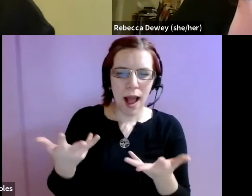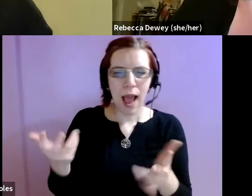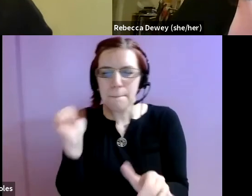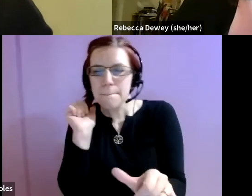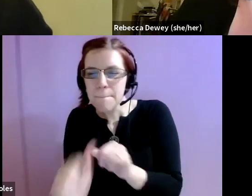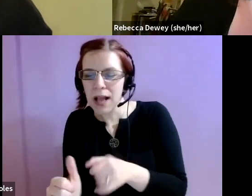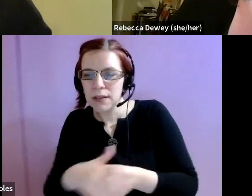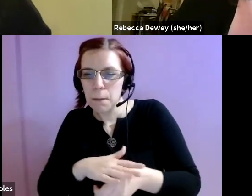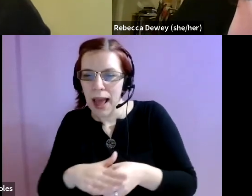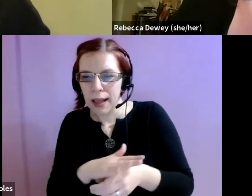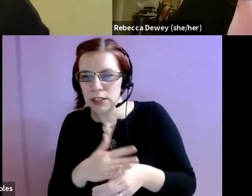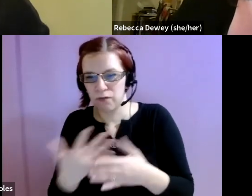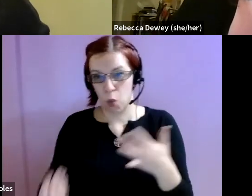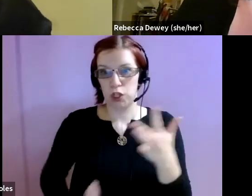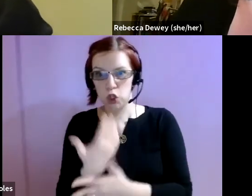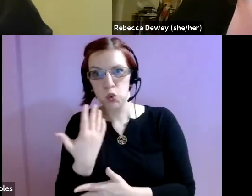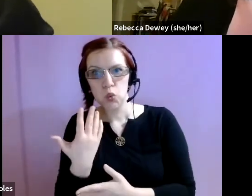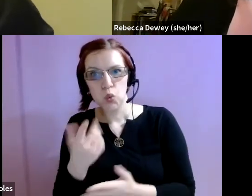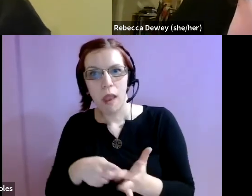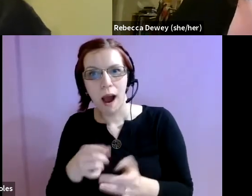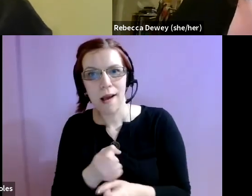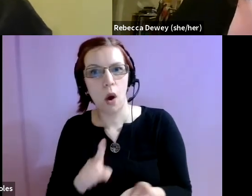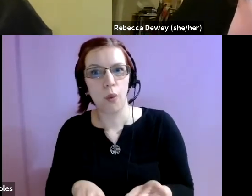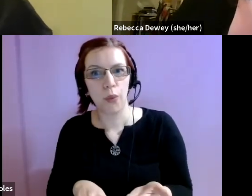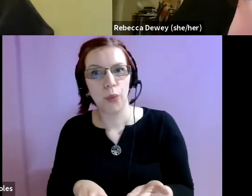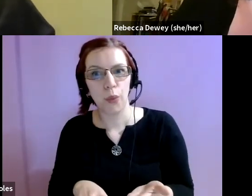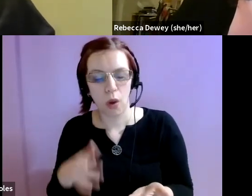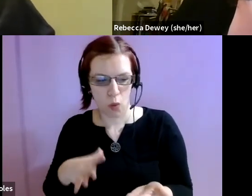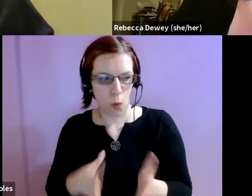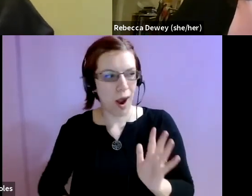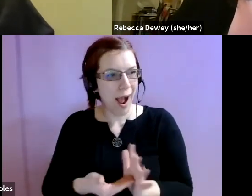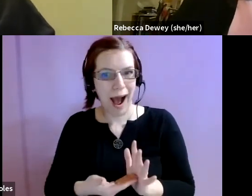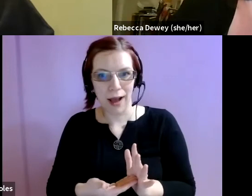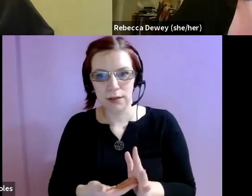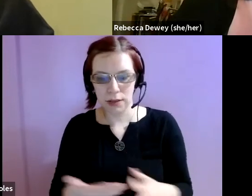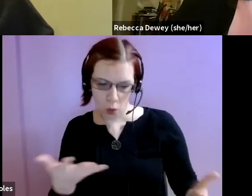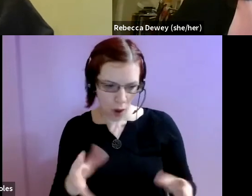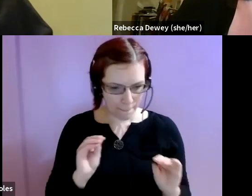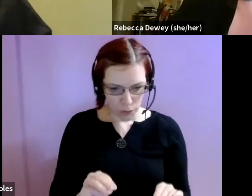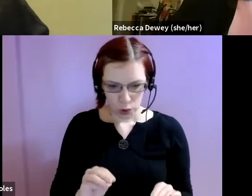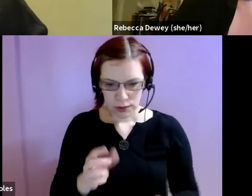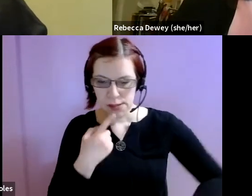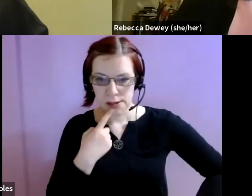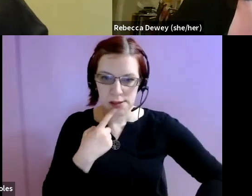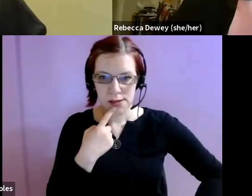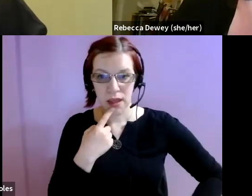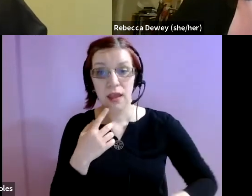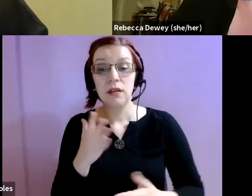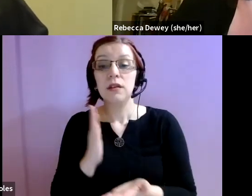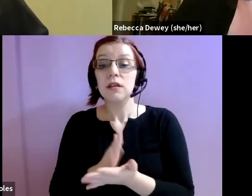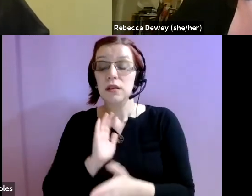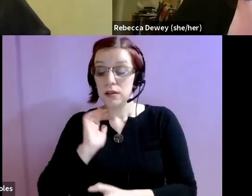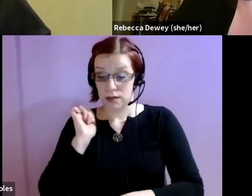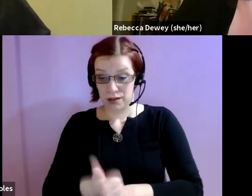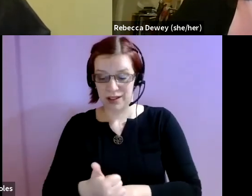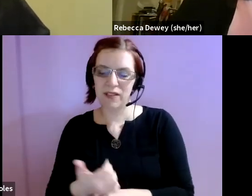put another gravitational wave detector if we had to add one to the network? And when you do that and you account for the parts that are watery, so